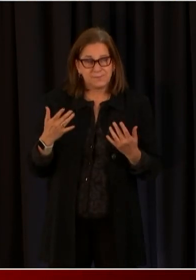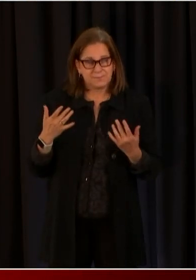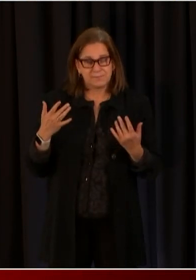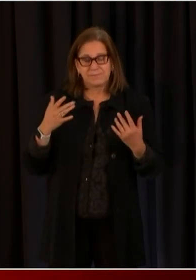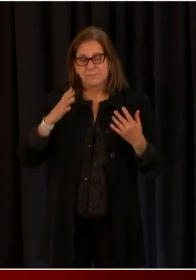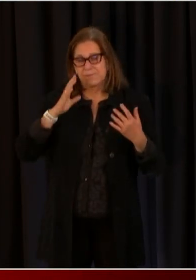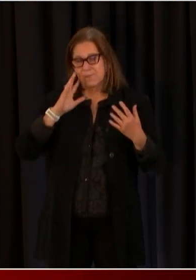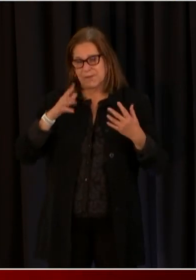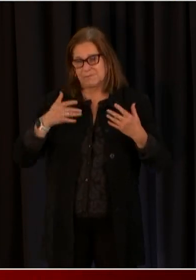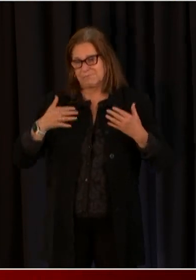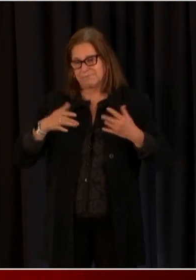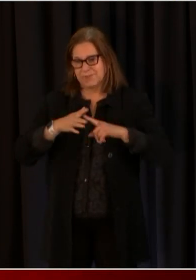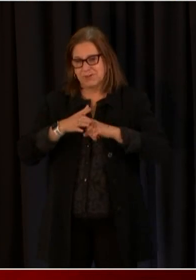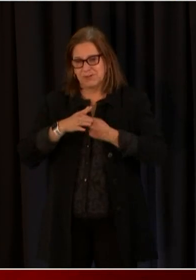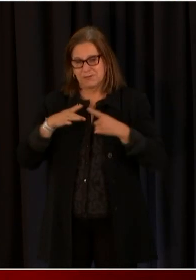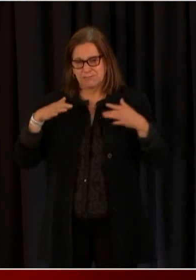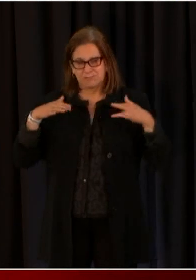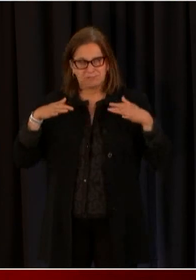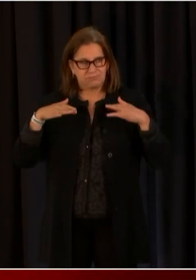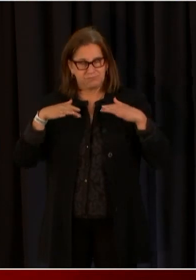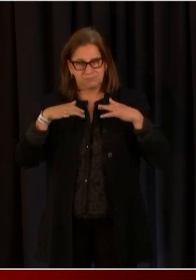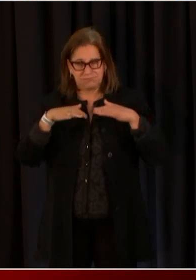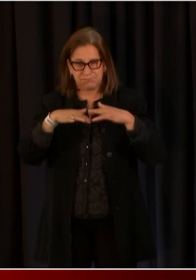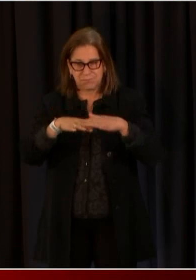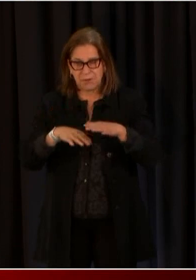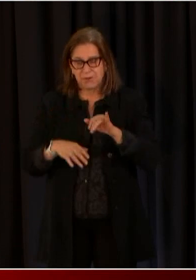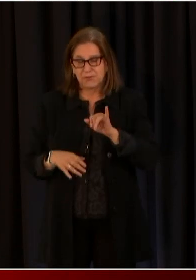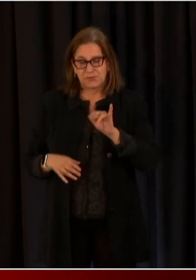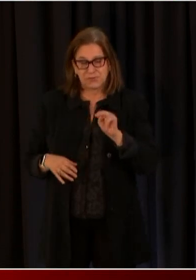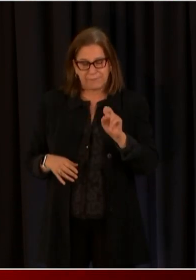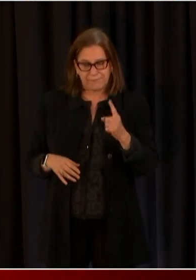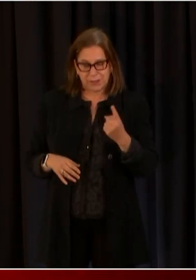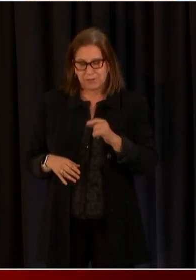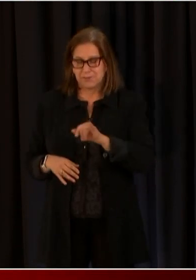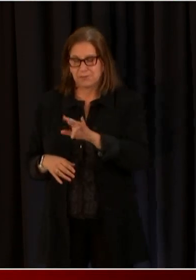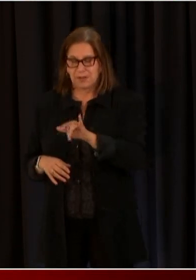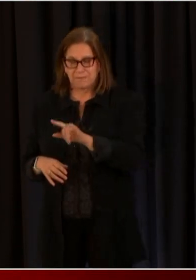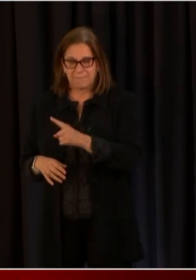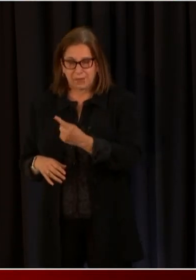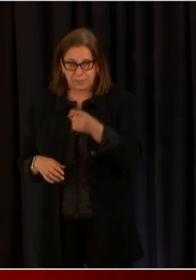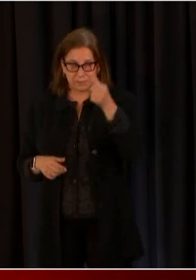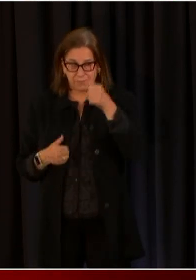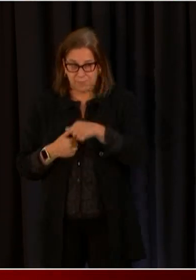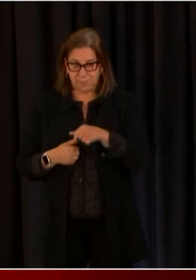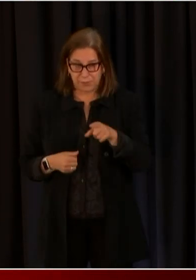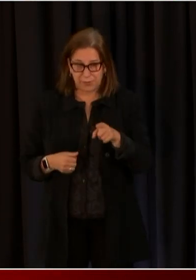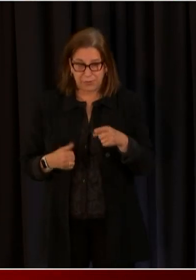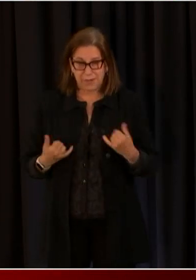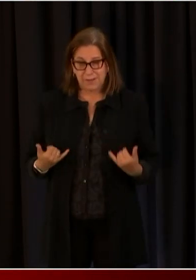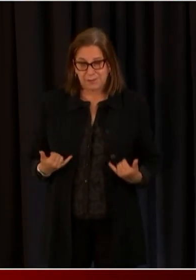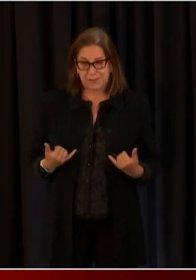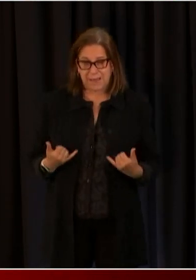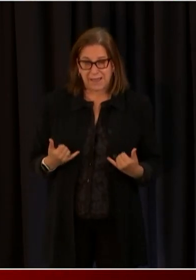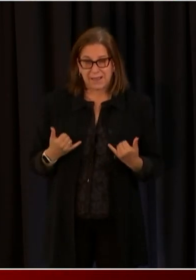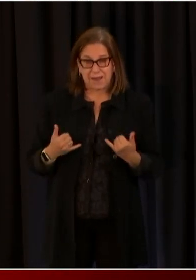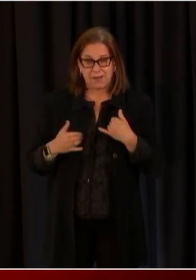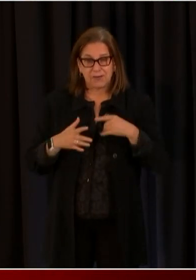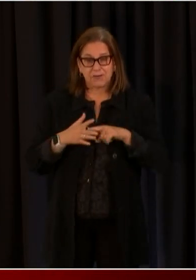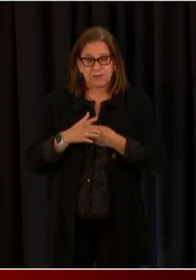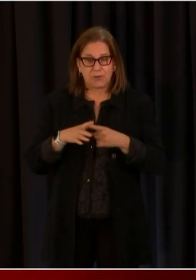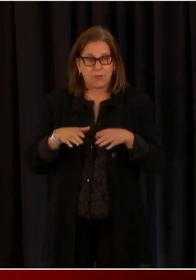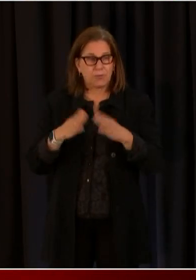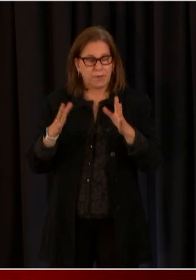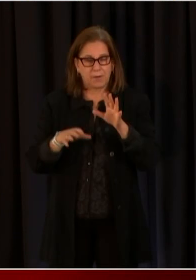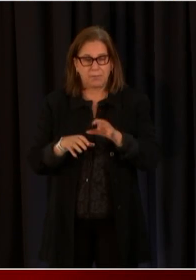and July 1st, and today. Because today, the DMV is scheduling appointments for you to handle all